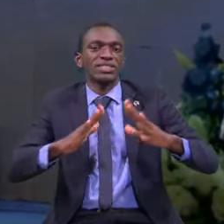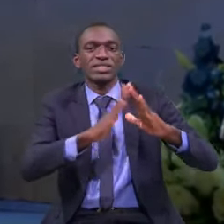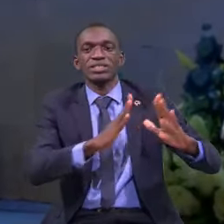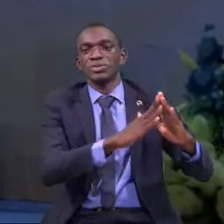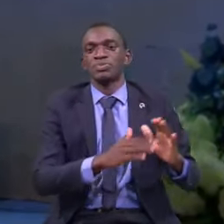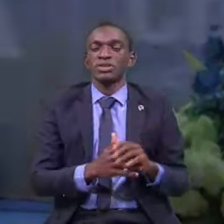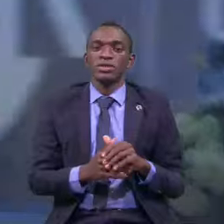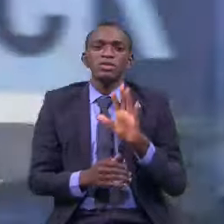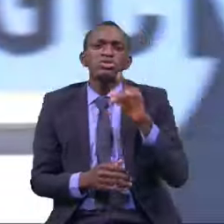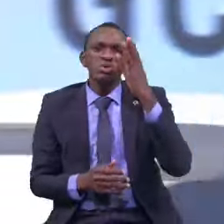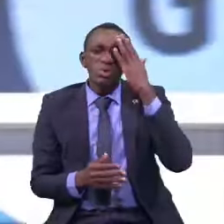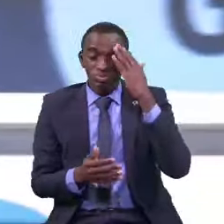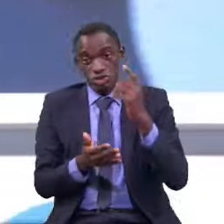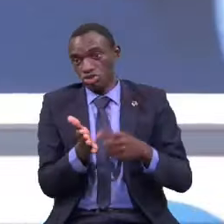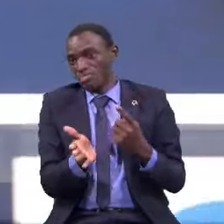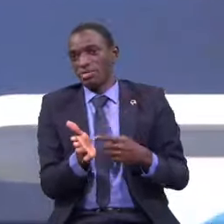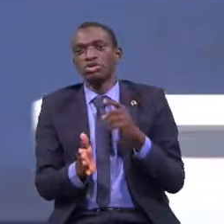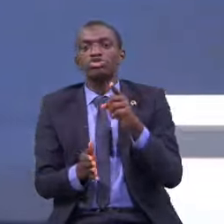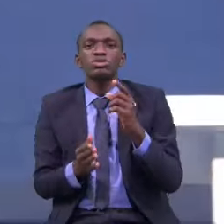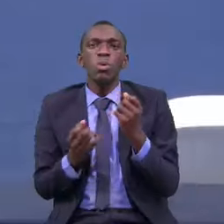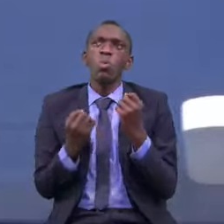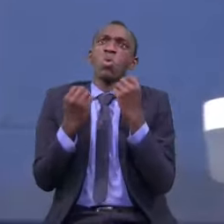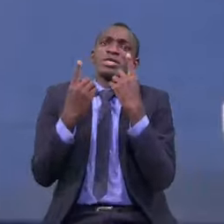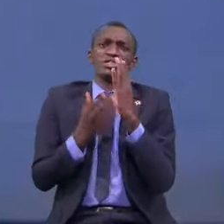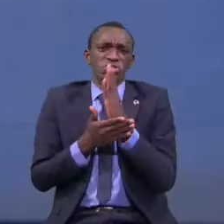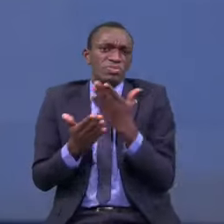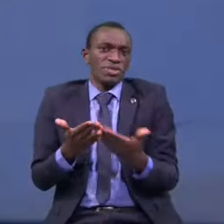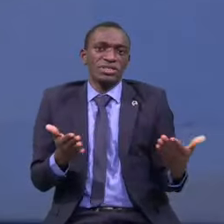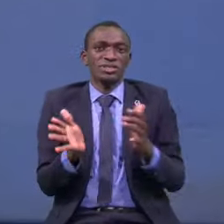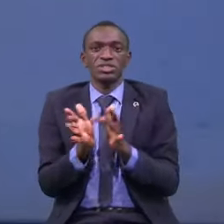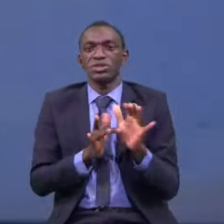And sometimes you wonder some of the things that Jesus did.